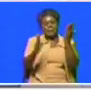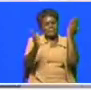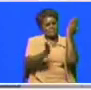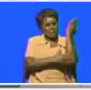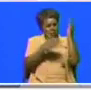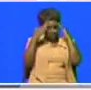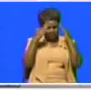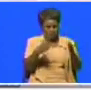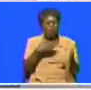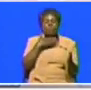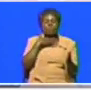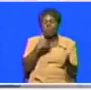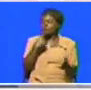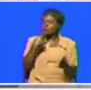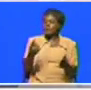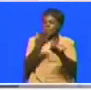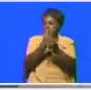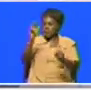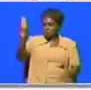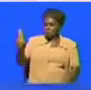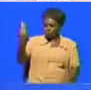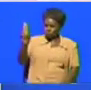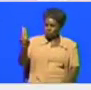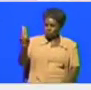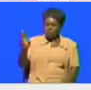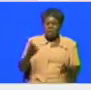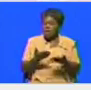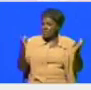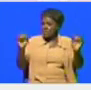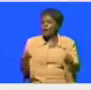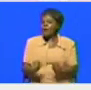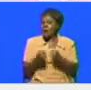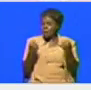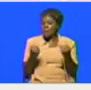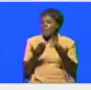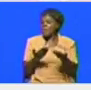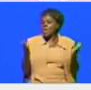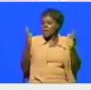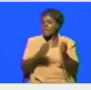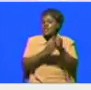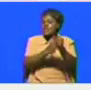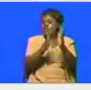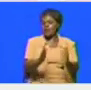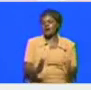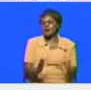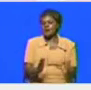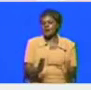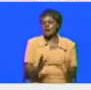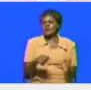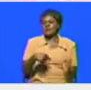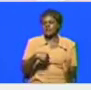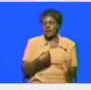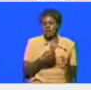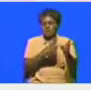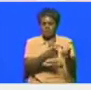we want to tell President Uhuru Kenyatta that should anything happen to any of our principals, we shall lay the